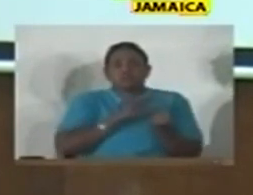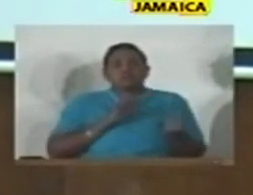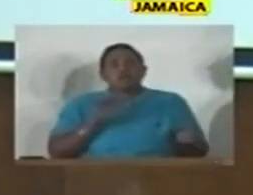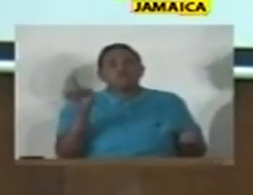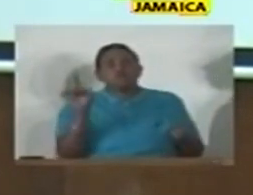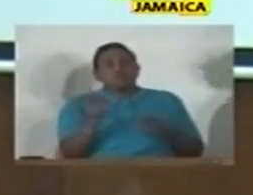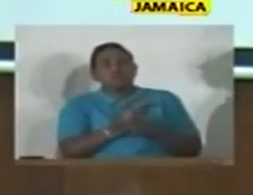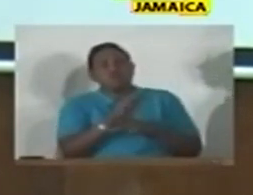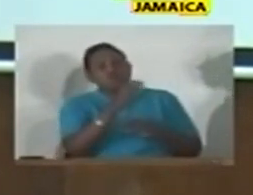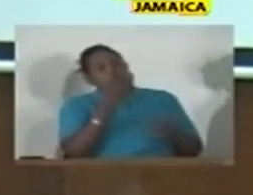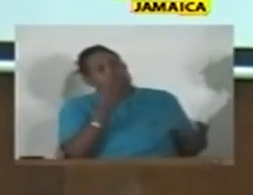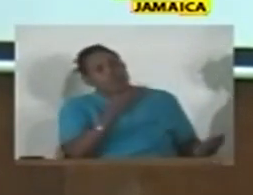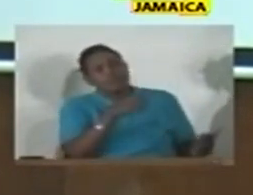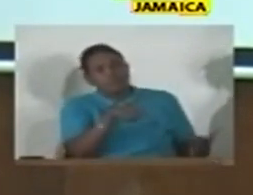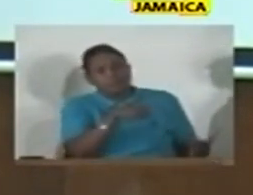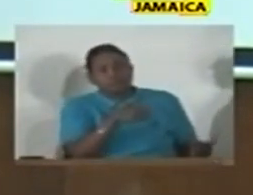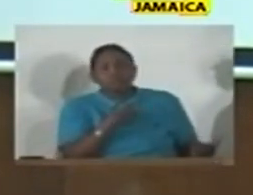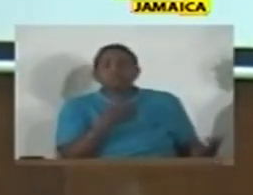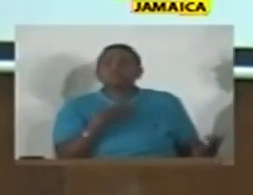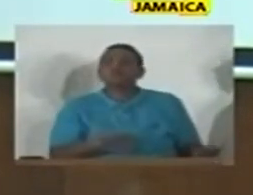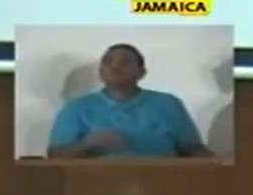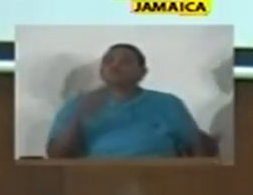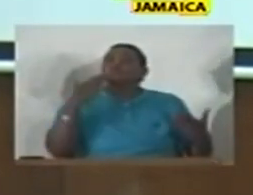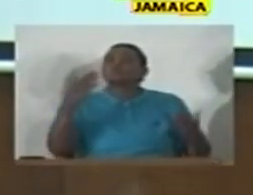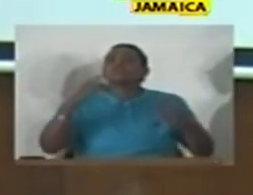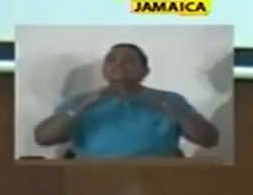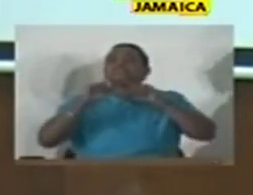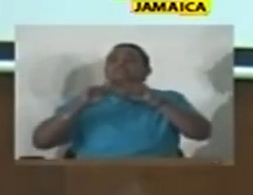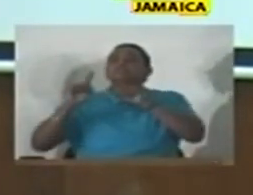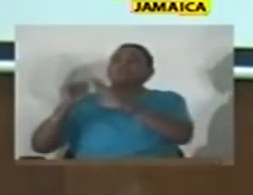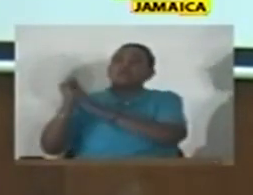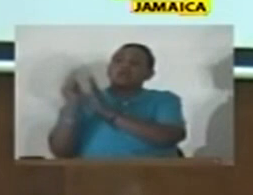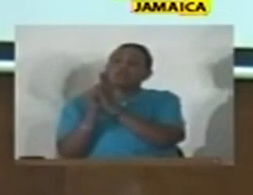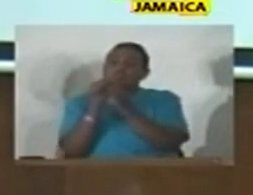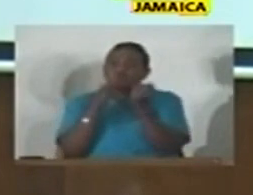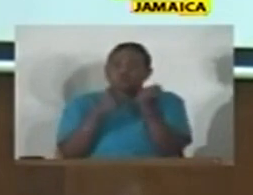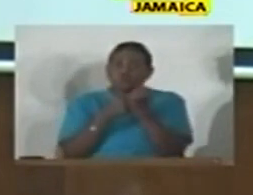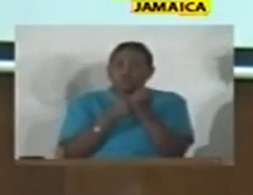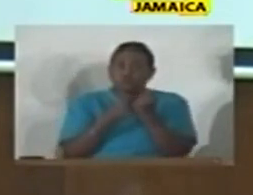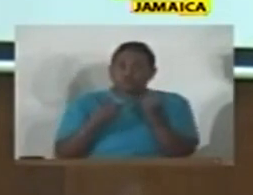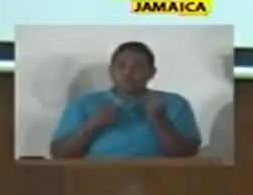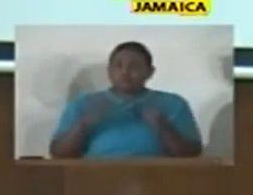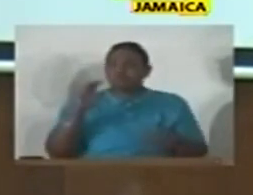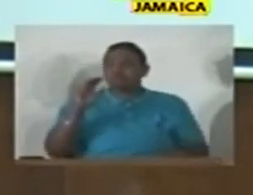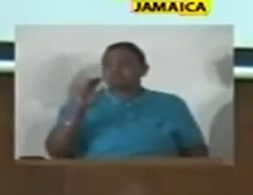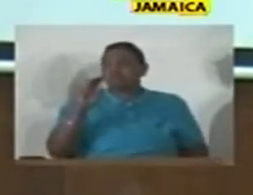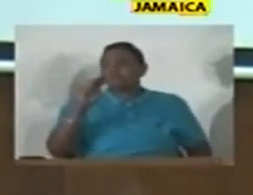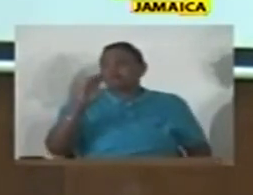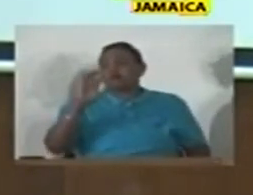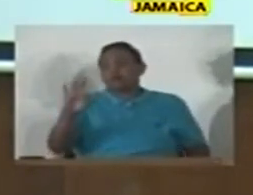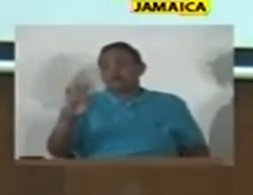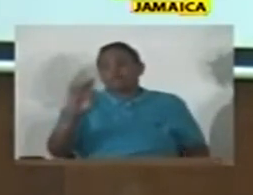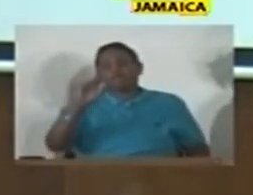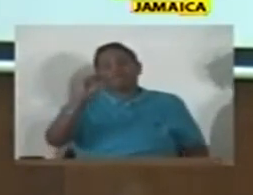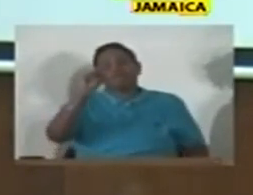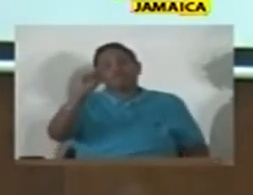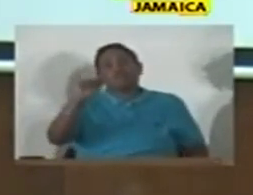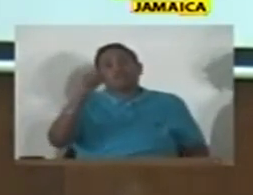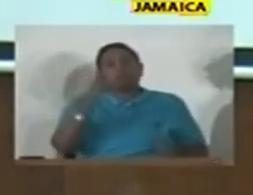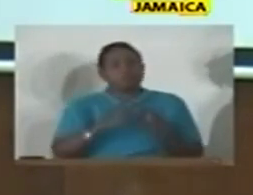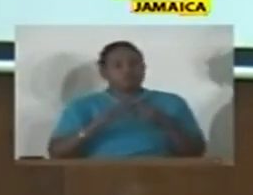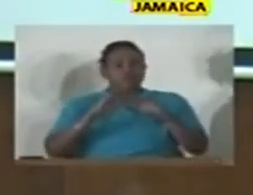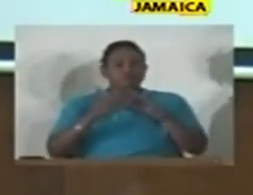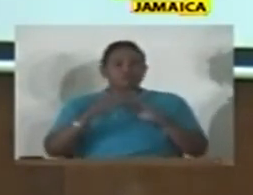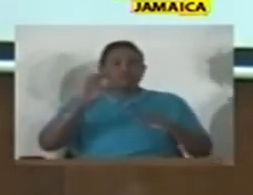ministry. I wish to thank the various agencies of MICAF, RADA, and the Jamaica 4-H